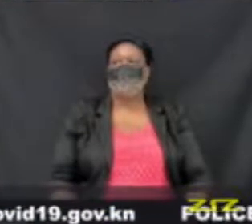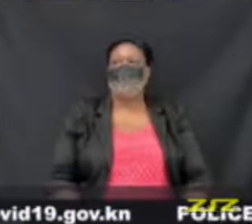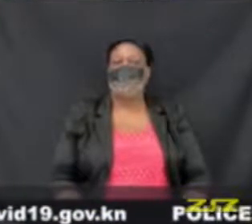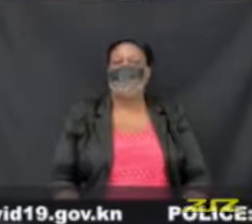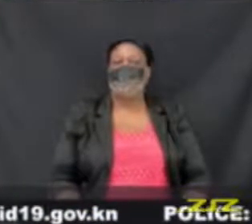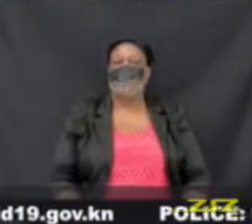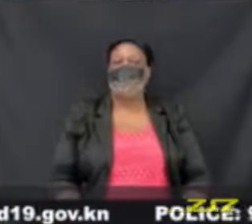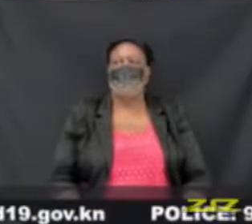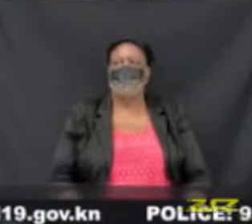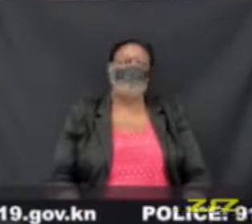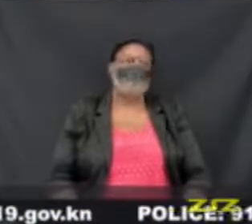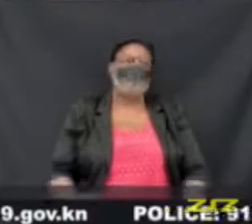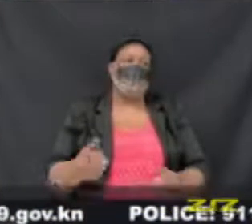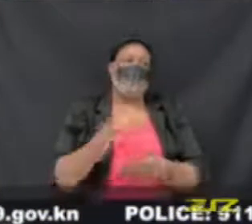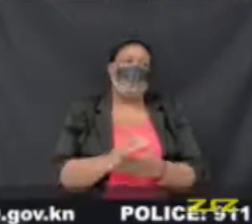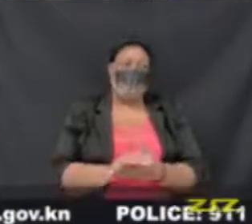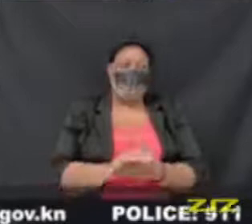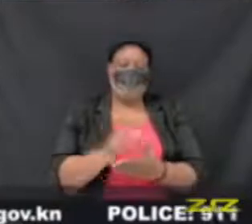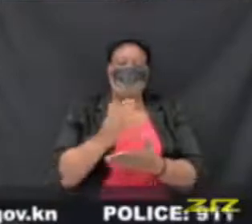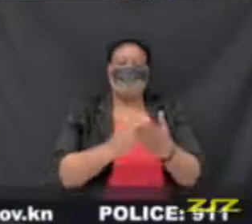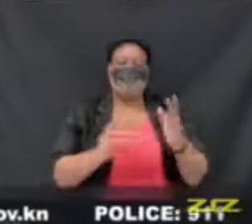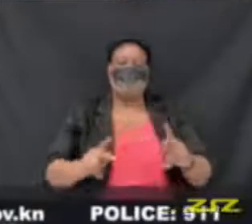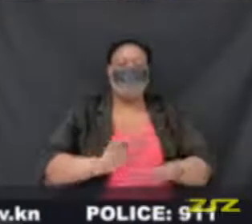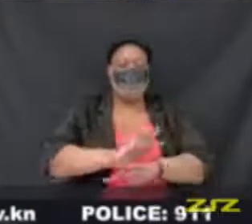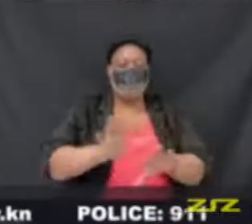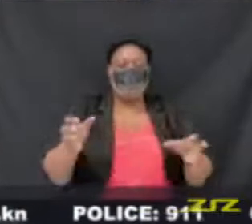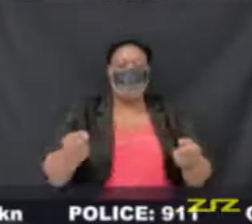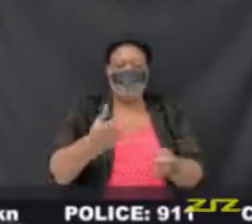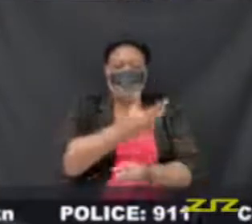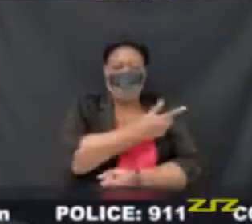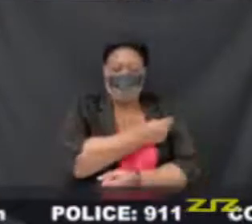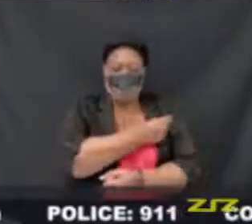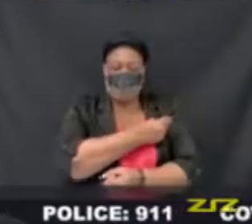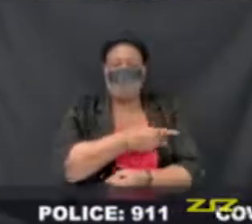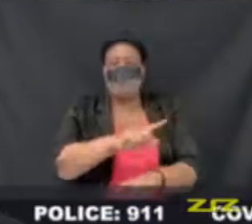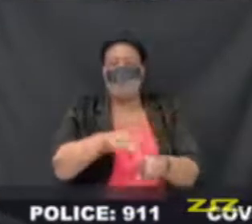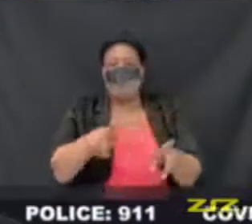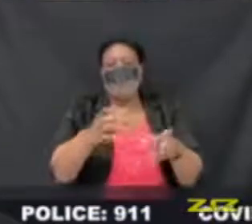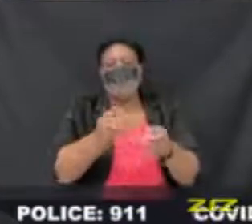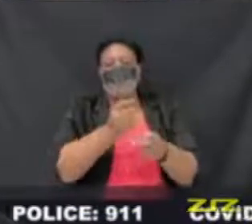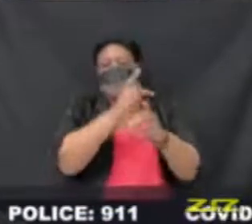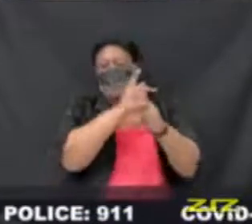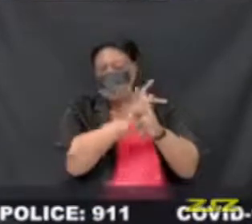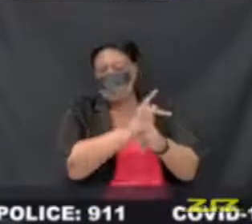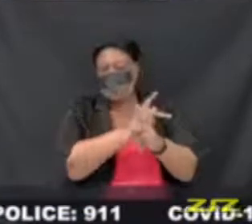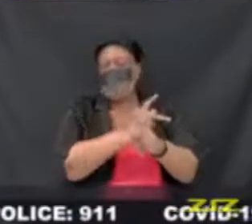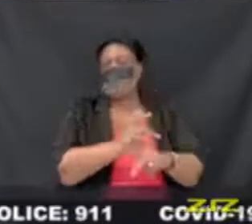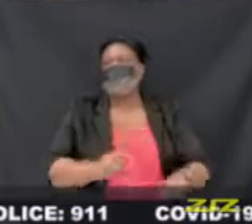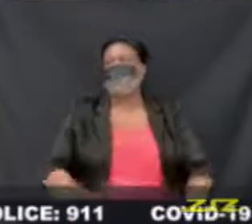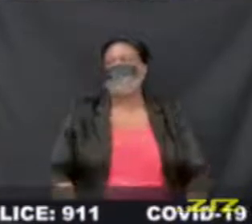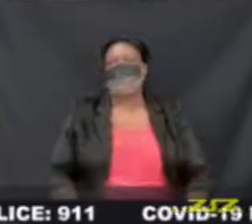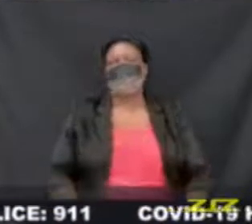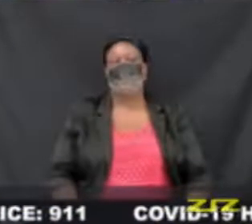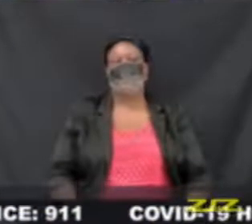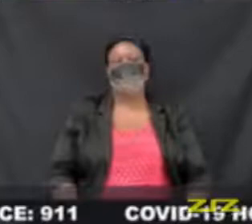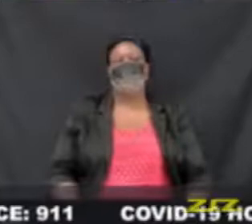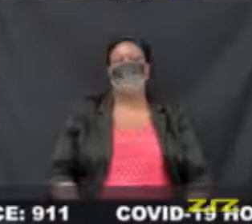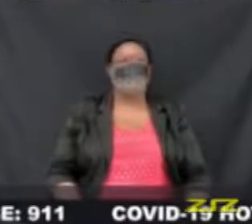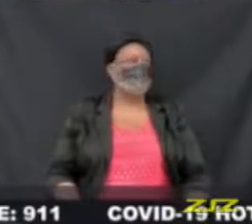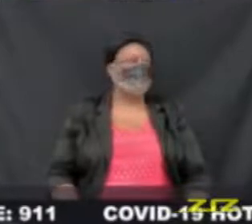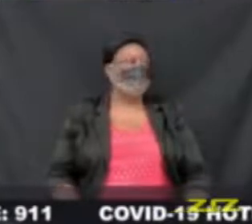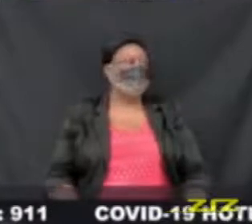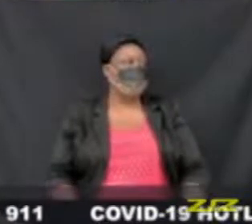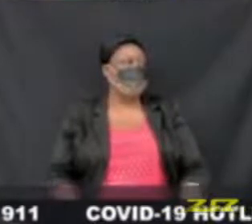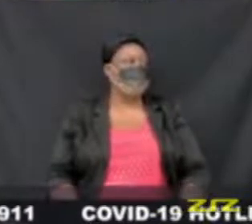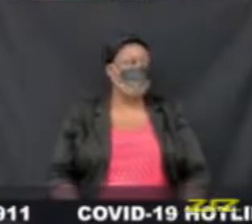hoping that persons around him get vaccinated so that he can be protected. But in this fight, we all have personal responsibility. And if